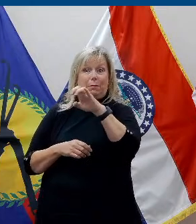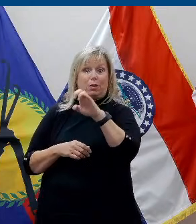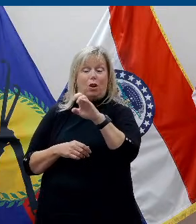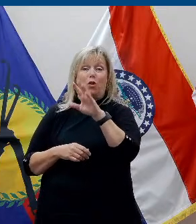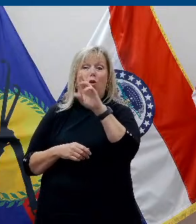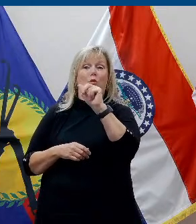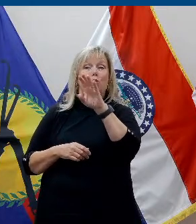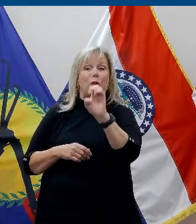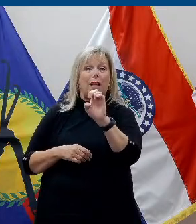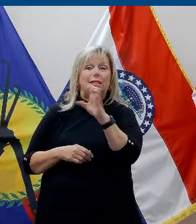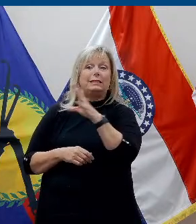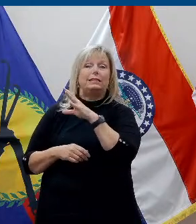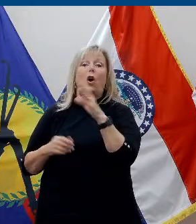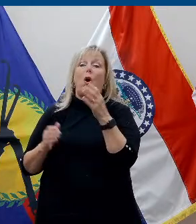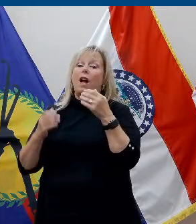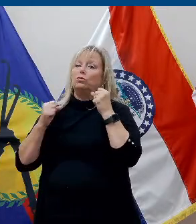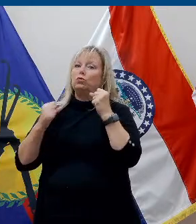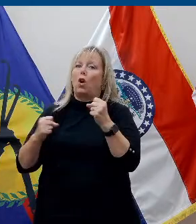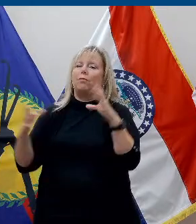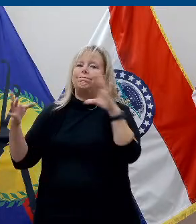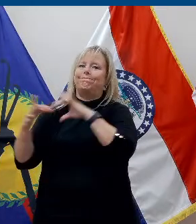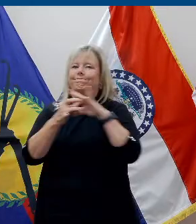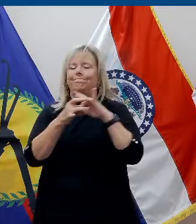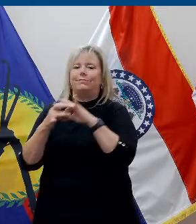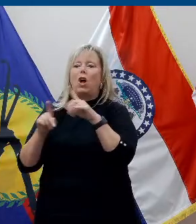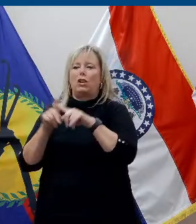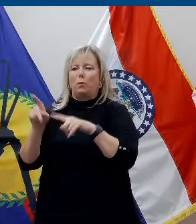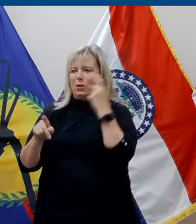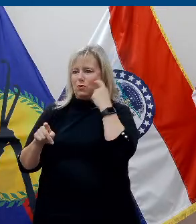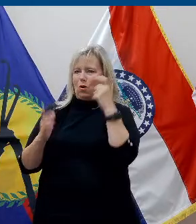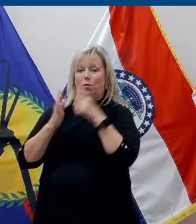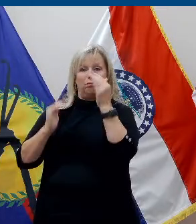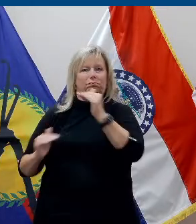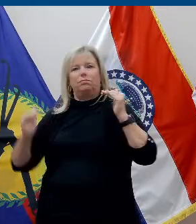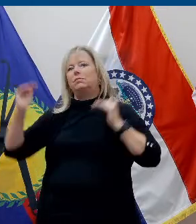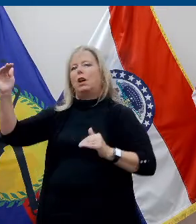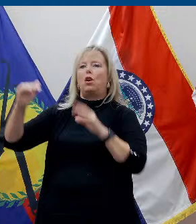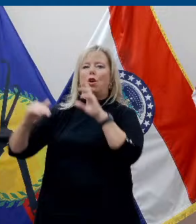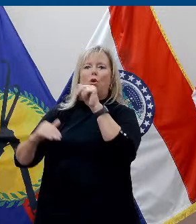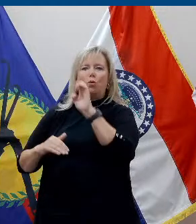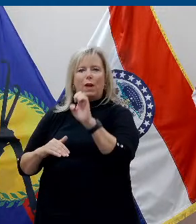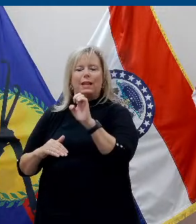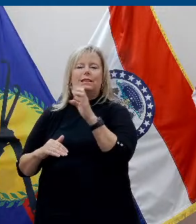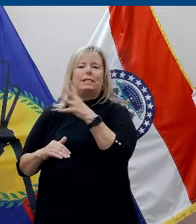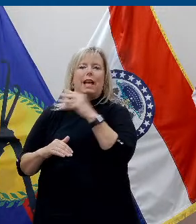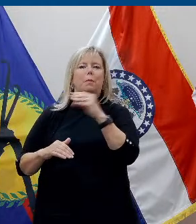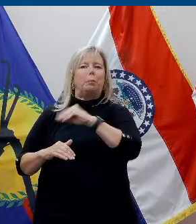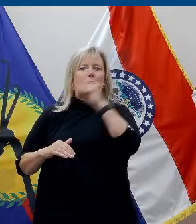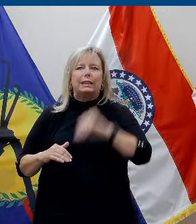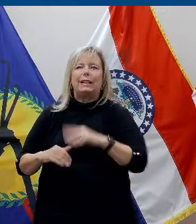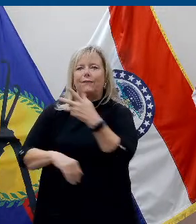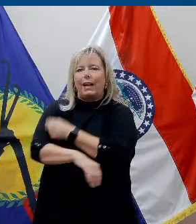are heavily correlated. This also correlates with disparities that we have seen in race and vaccination percentages.